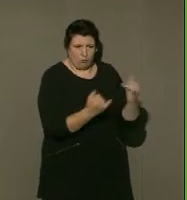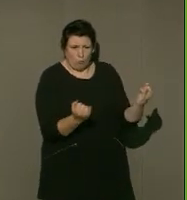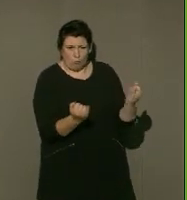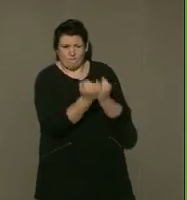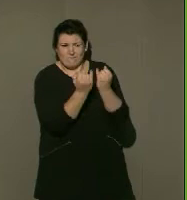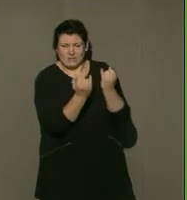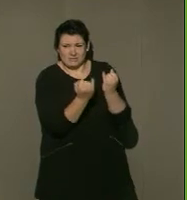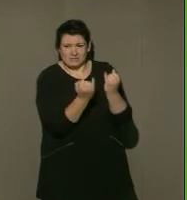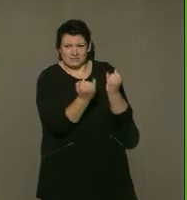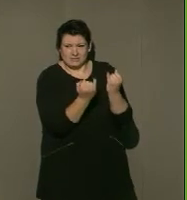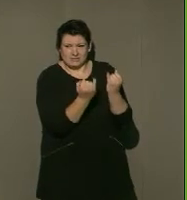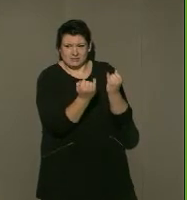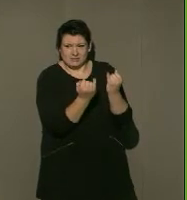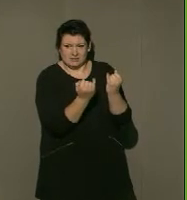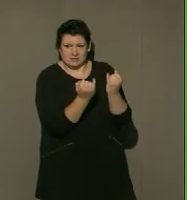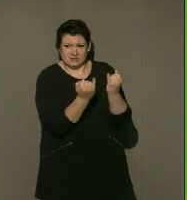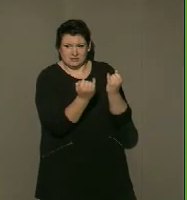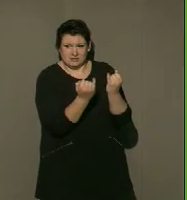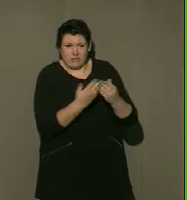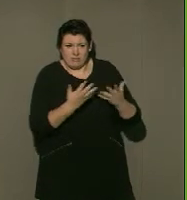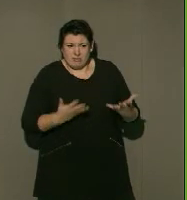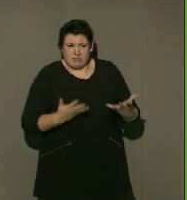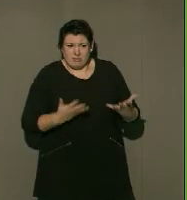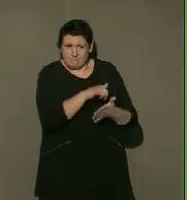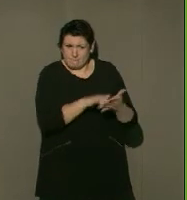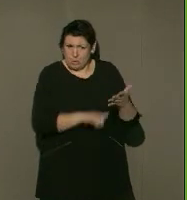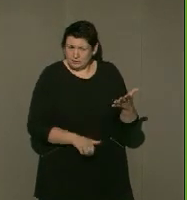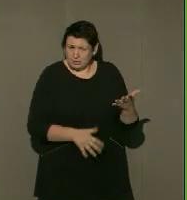with our current policy.